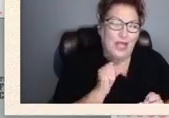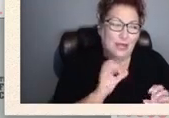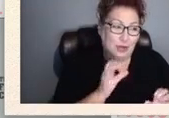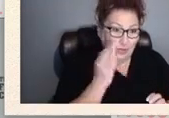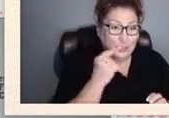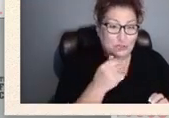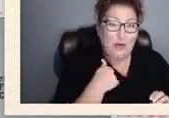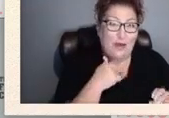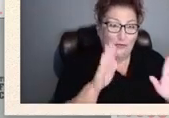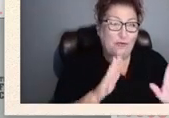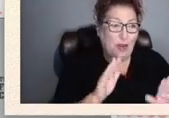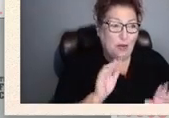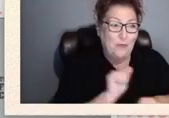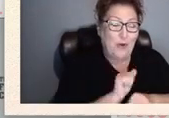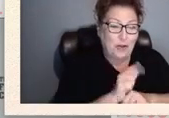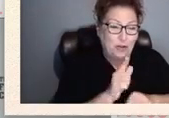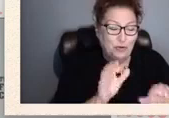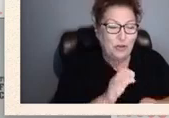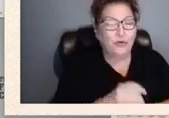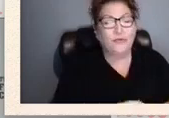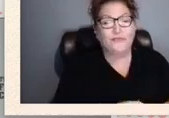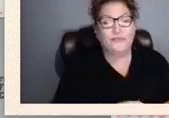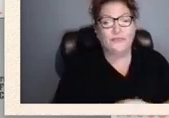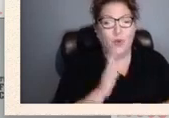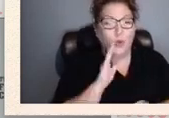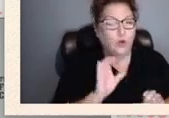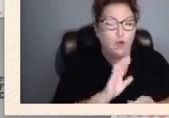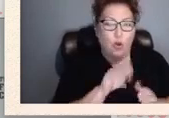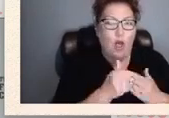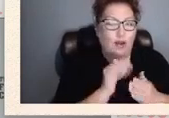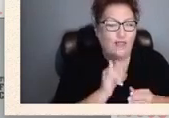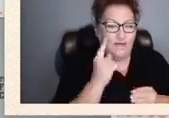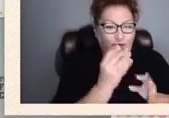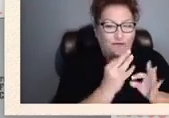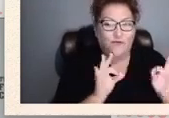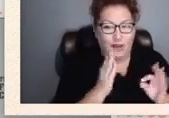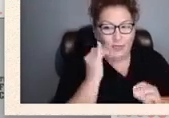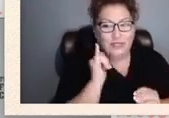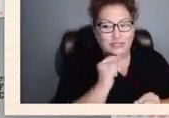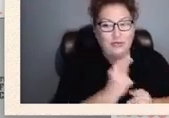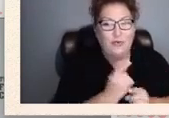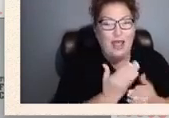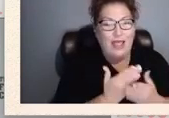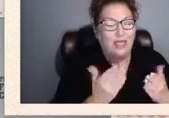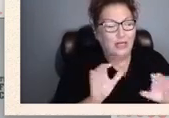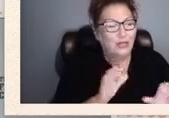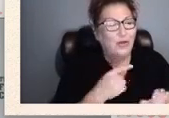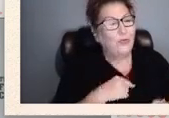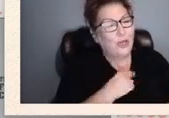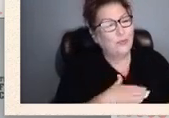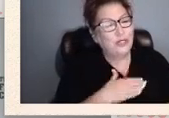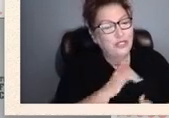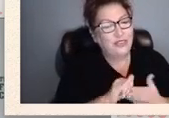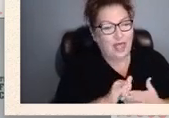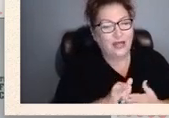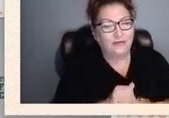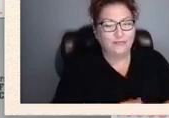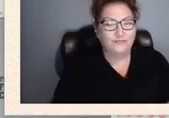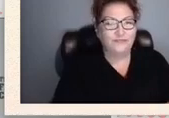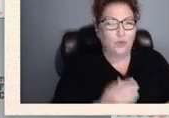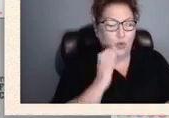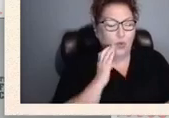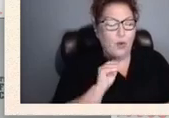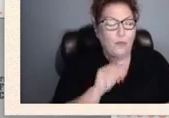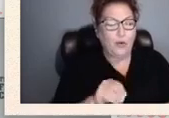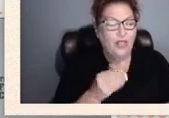often you're here. We will do all of this for free because it's the right thing to do. So we appreciate that. It's the least we could do to put it in there. So please go ahead and